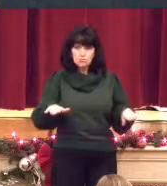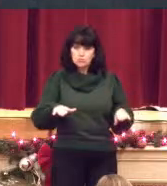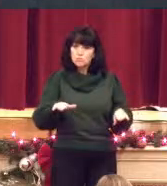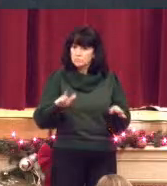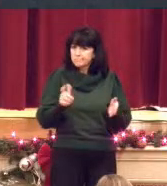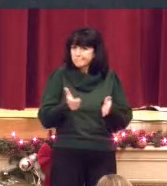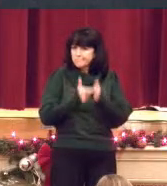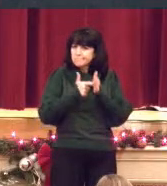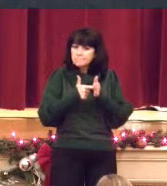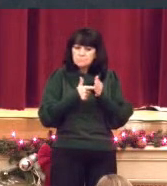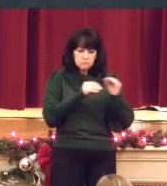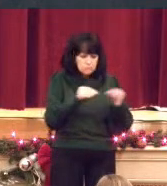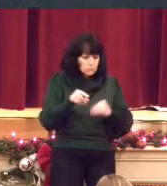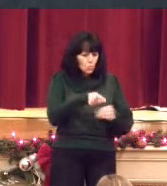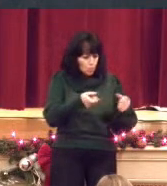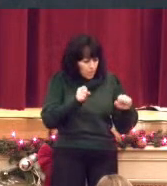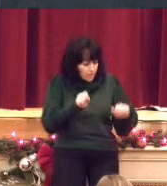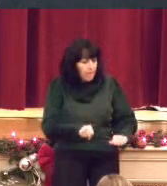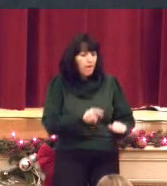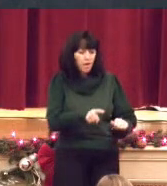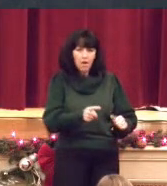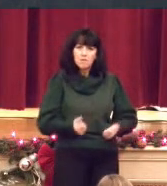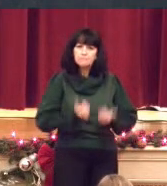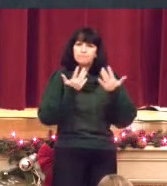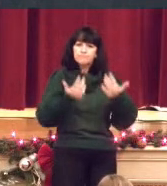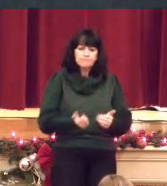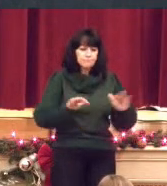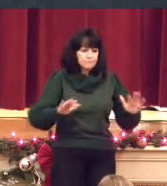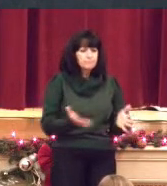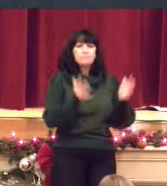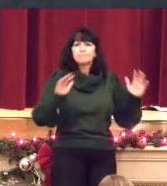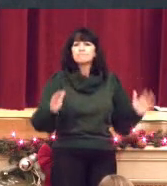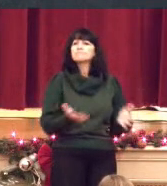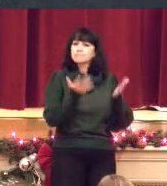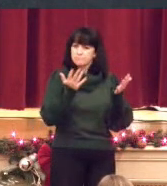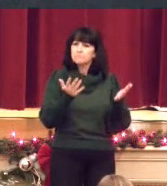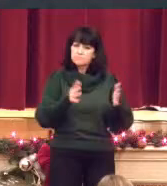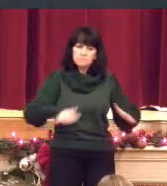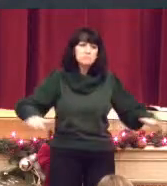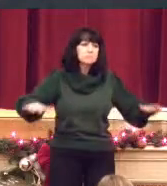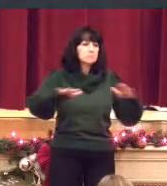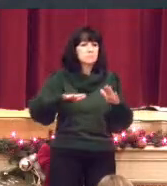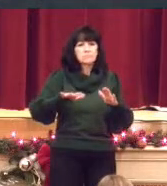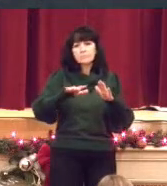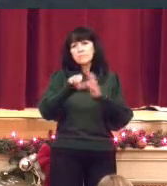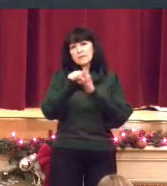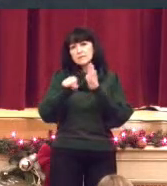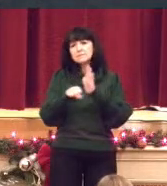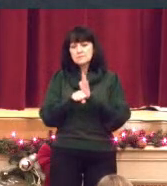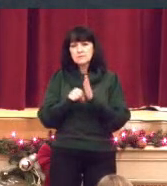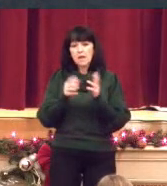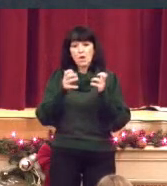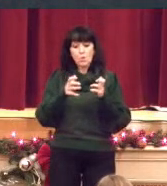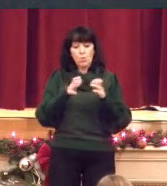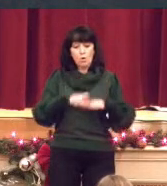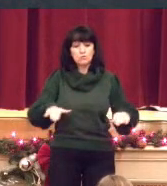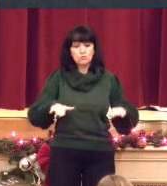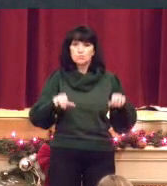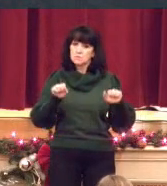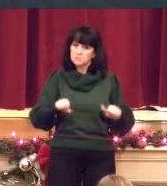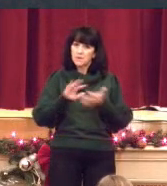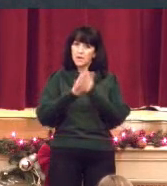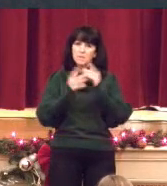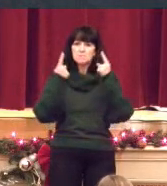we've got examples across our state. We've got to create a system where those children can be successful. And the only way they can be